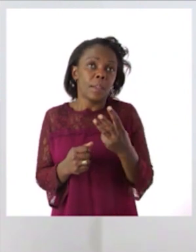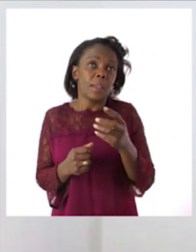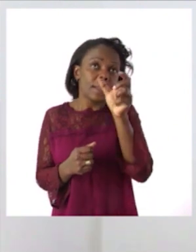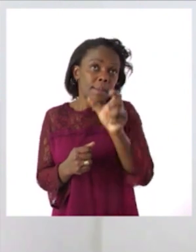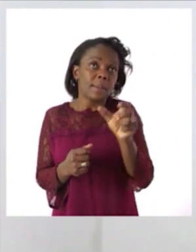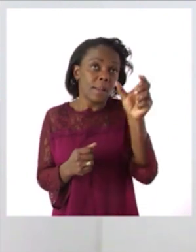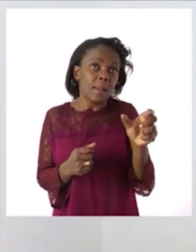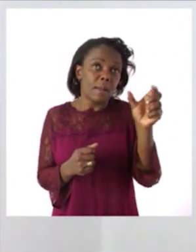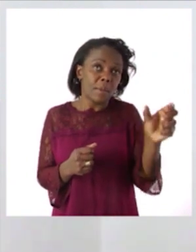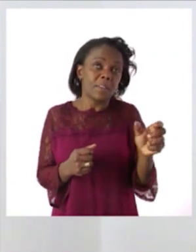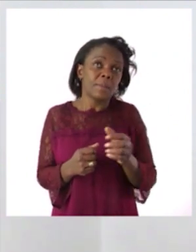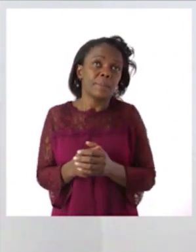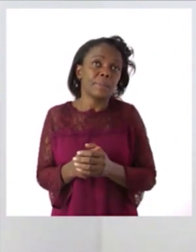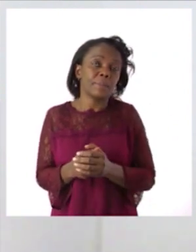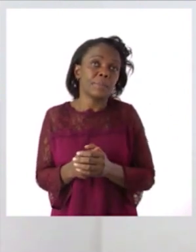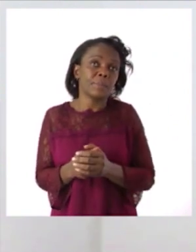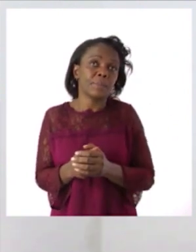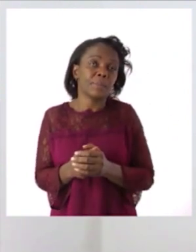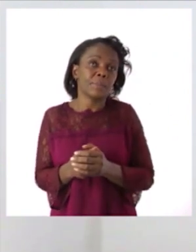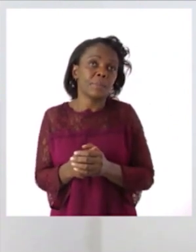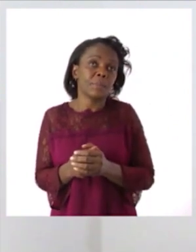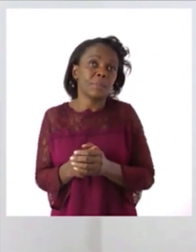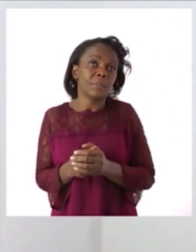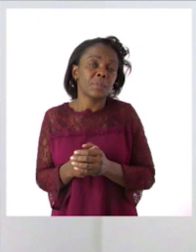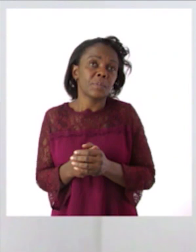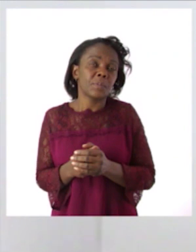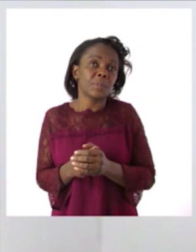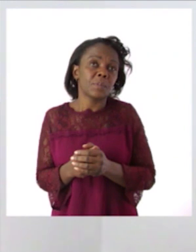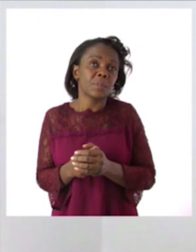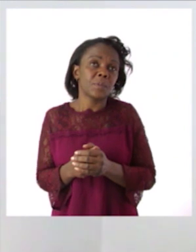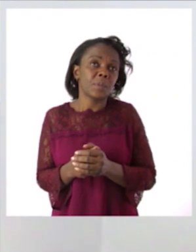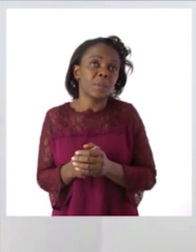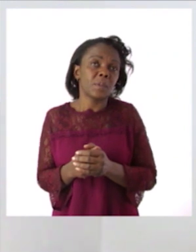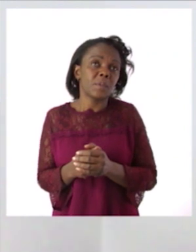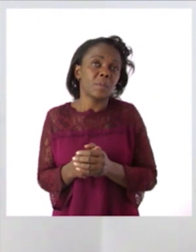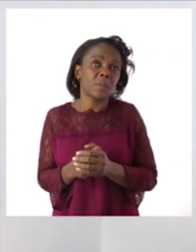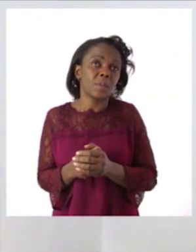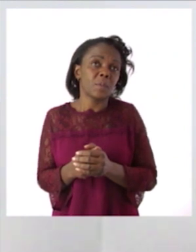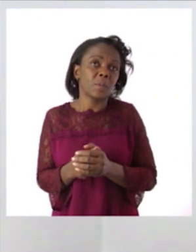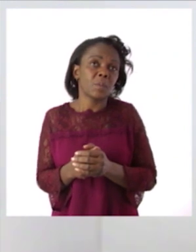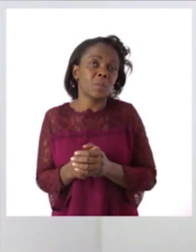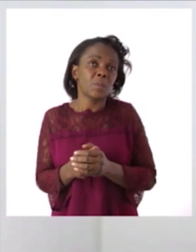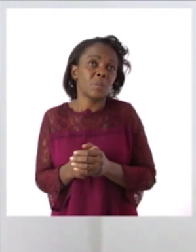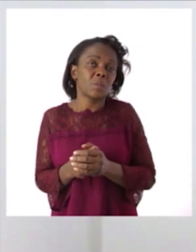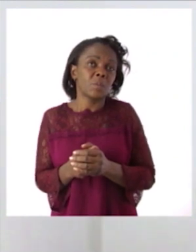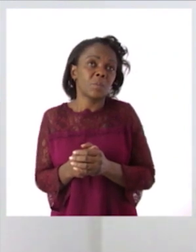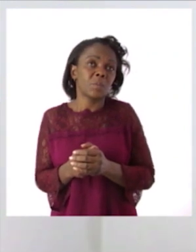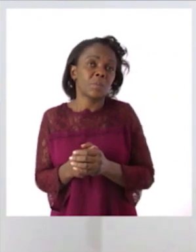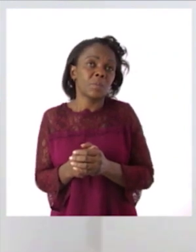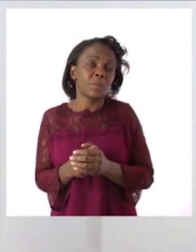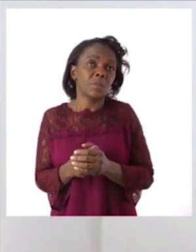syllables. But if the consonant was only standing alone here, where will it go? It will not